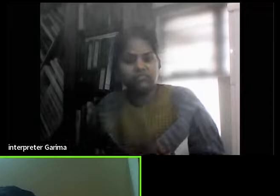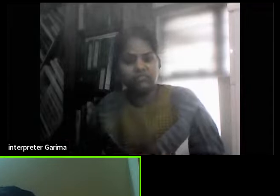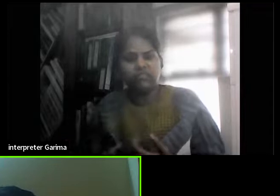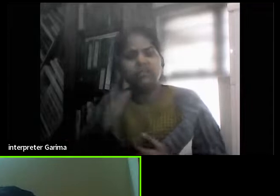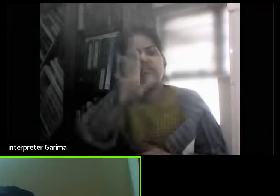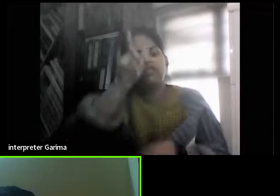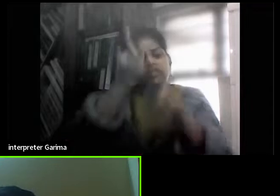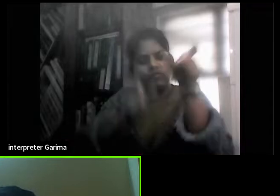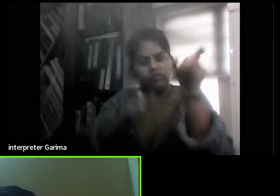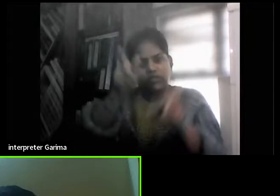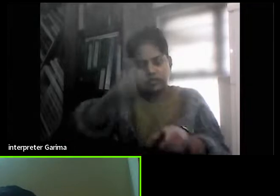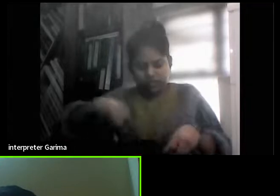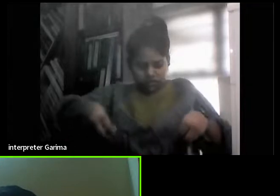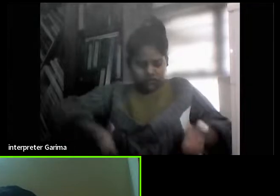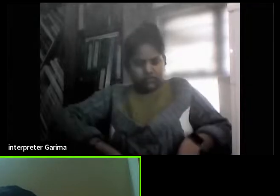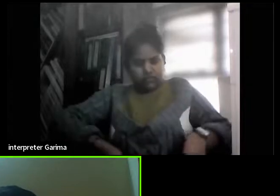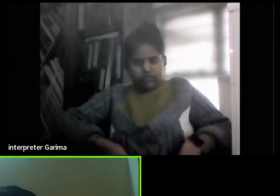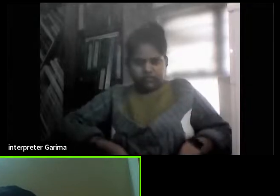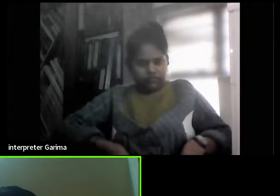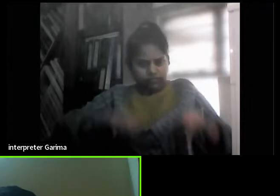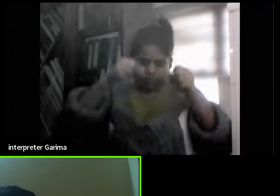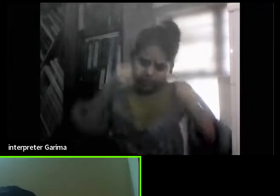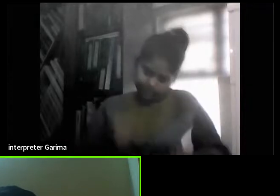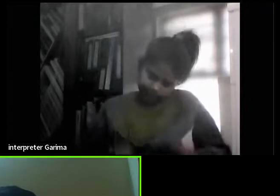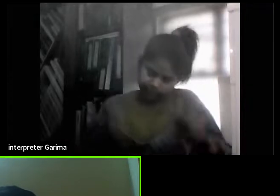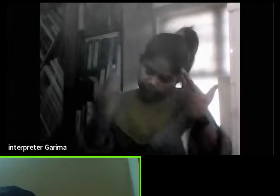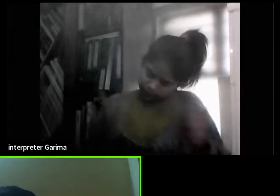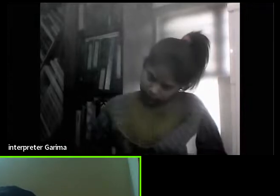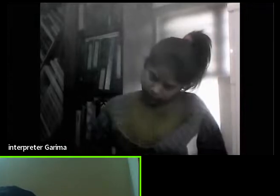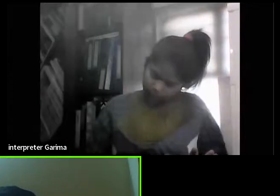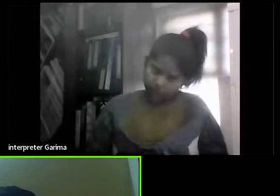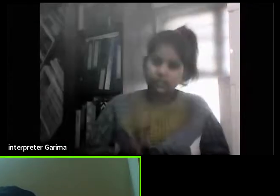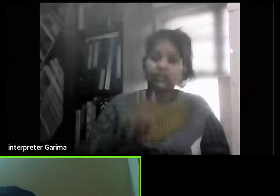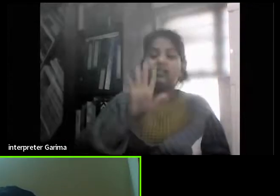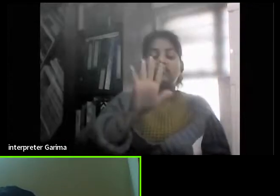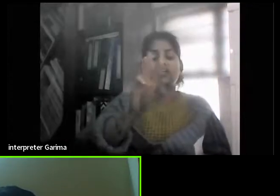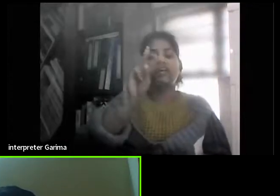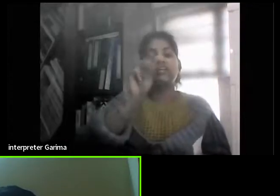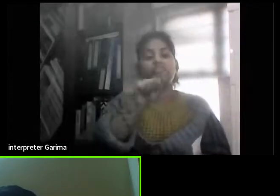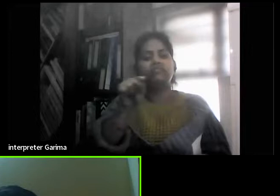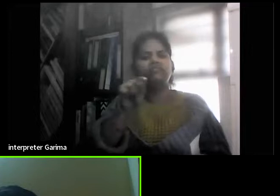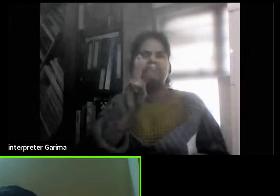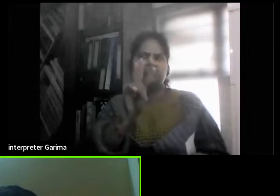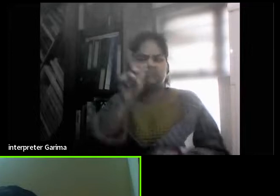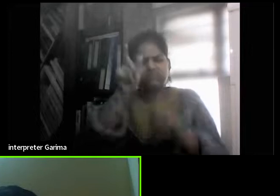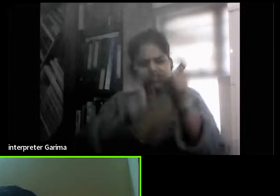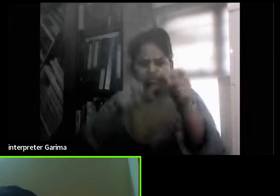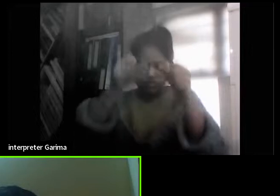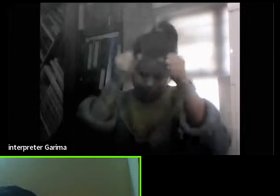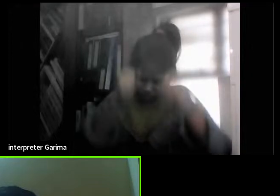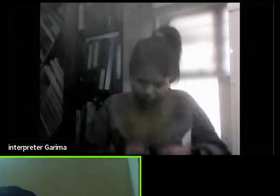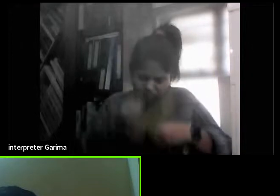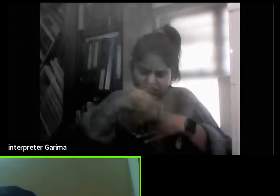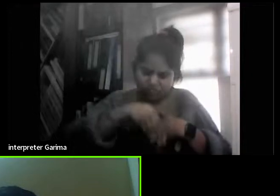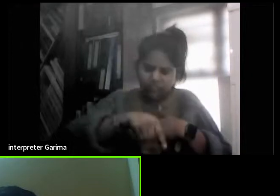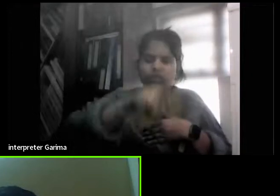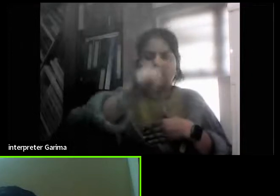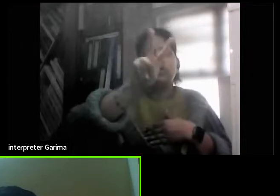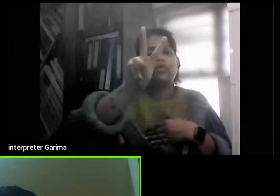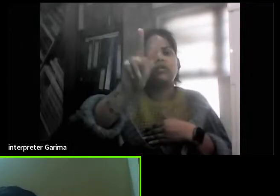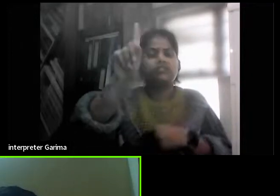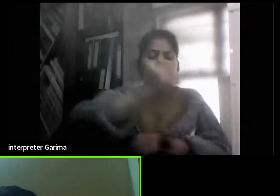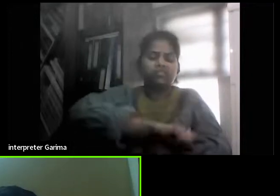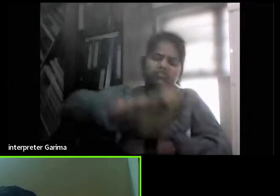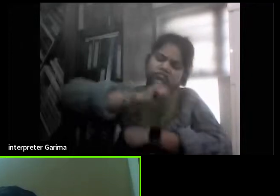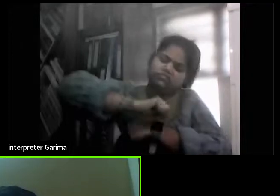of 5, 3 people were women. So the strike continued for more than 12 days. And finally, the late